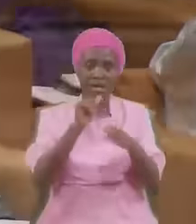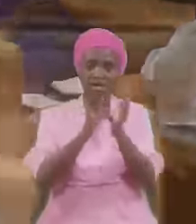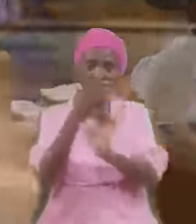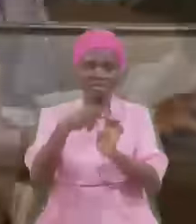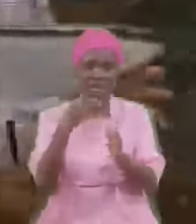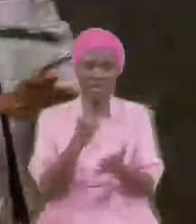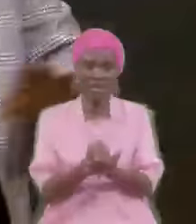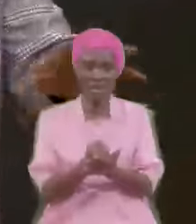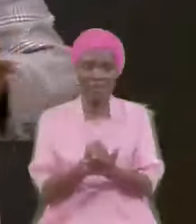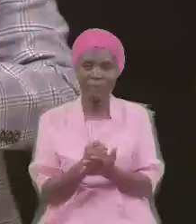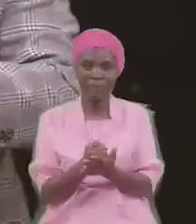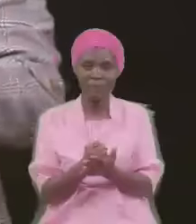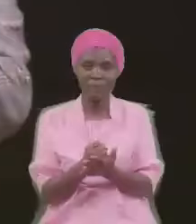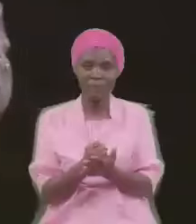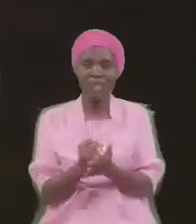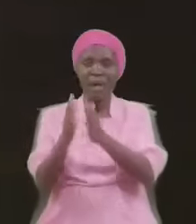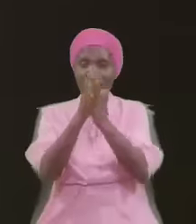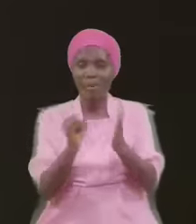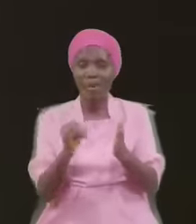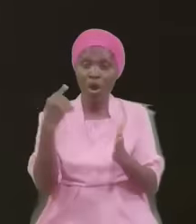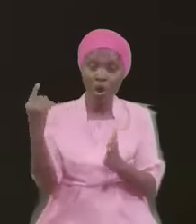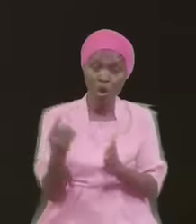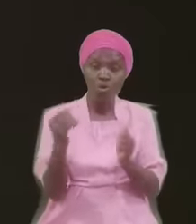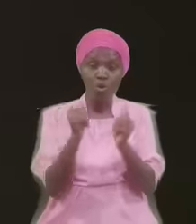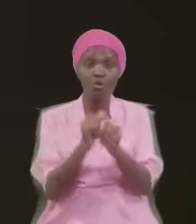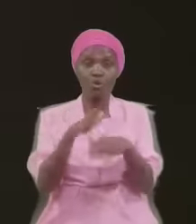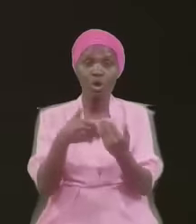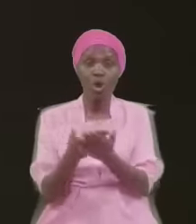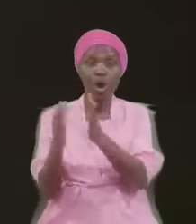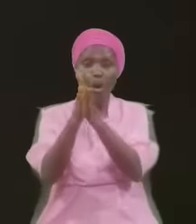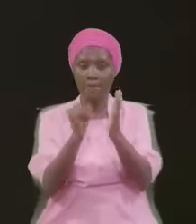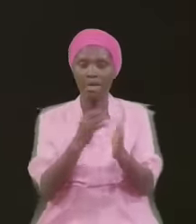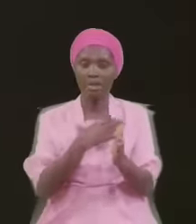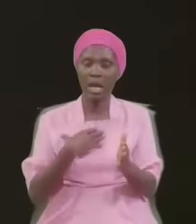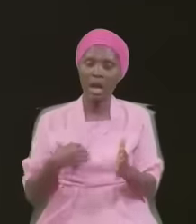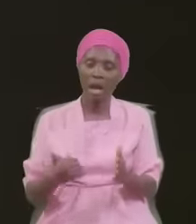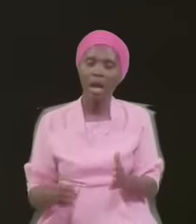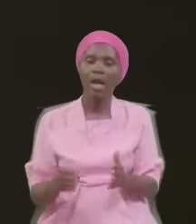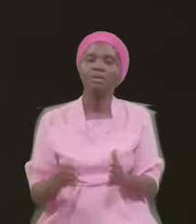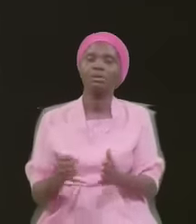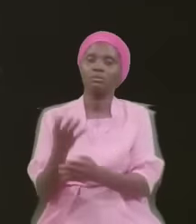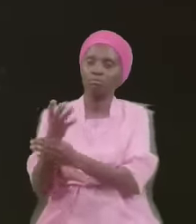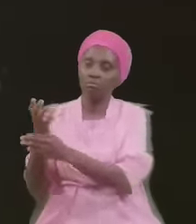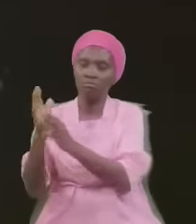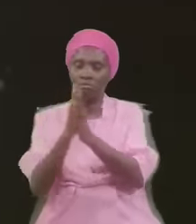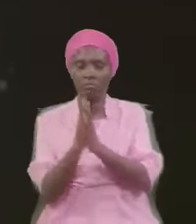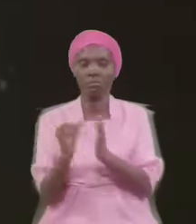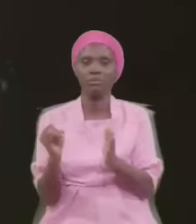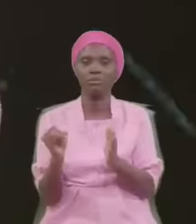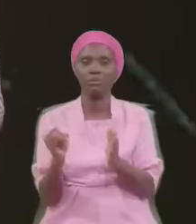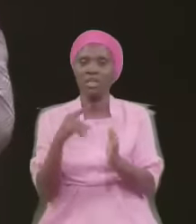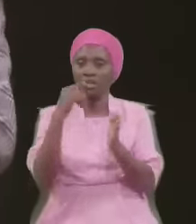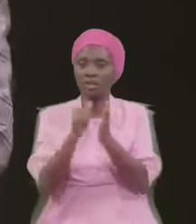Praying always with all prayer and supplication. It says, and watching thereunto